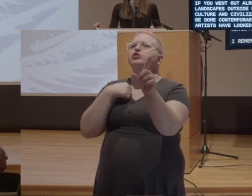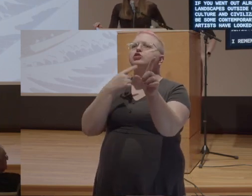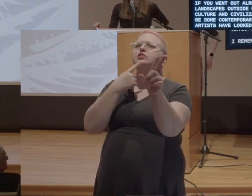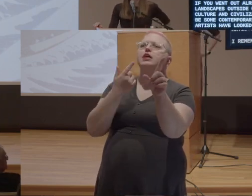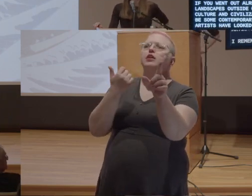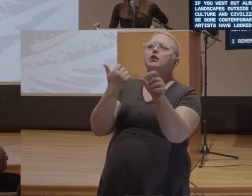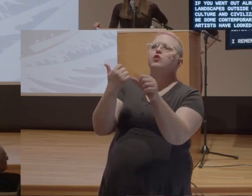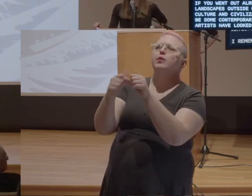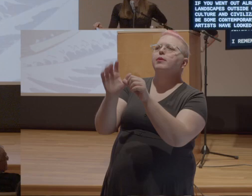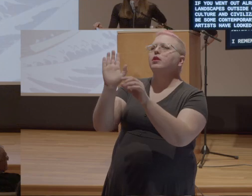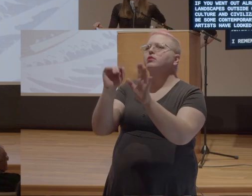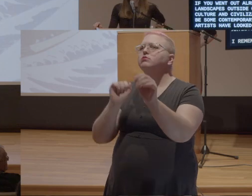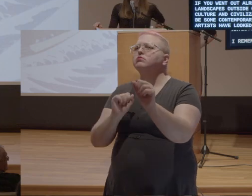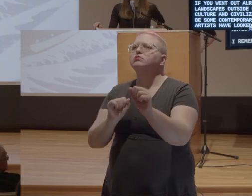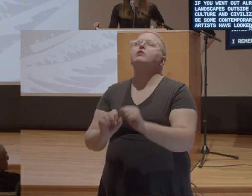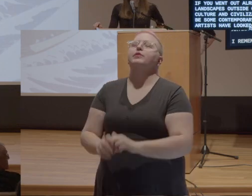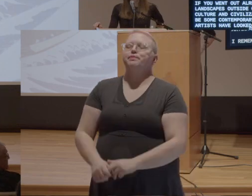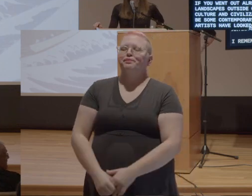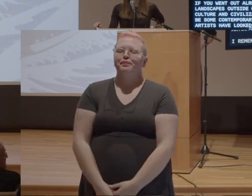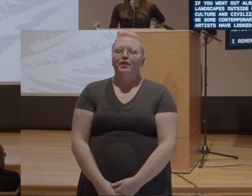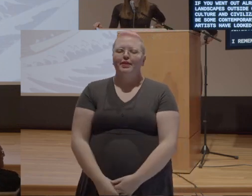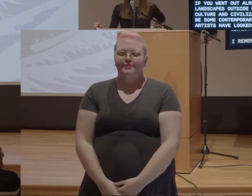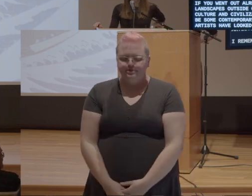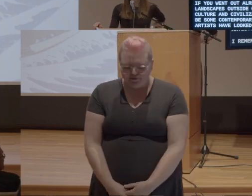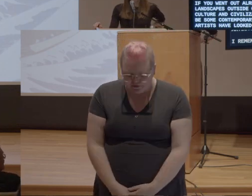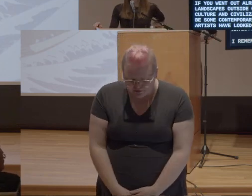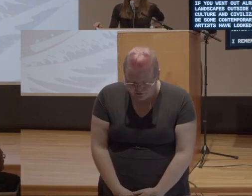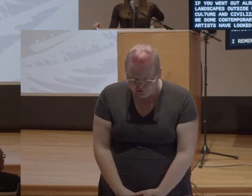Here we go. Will you pass this in for me, please?